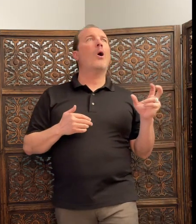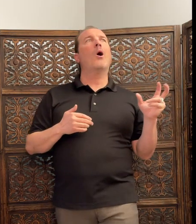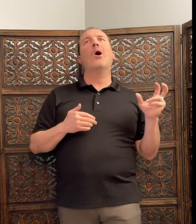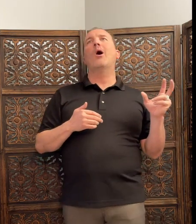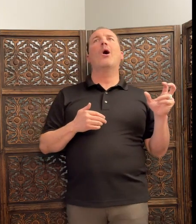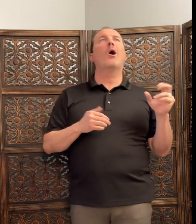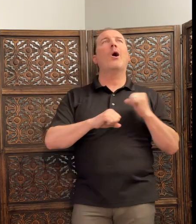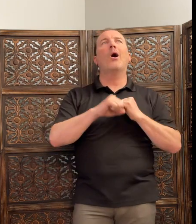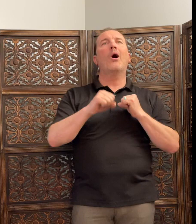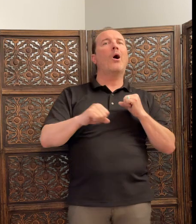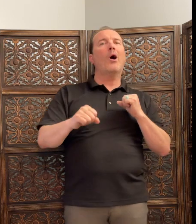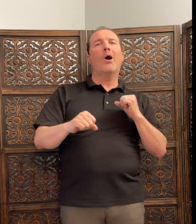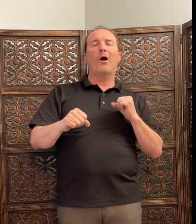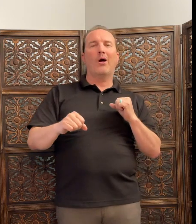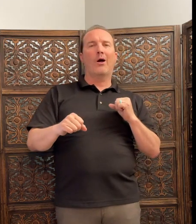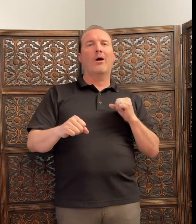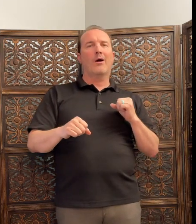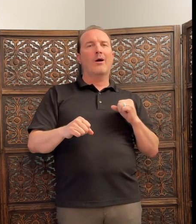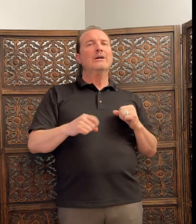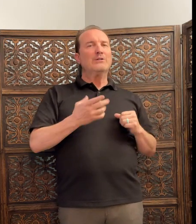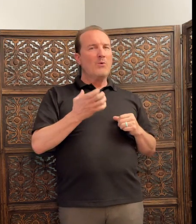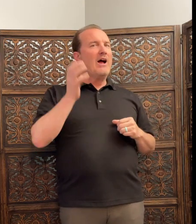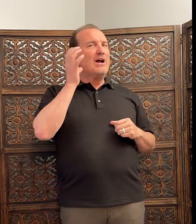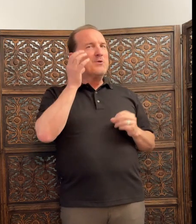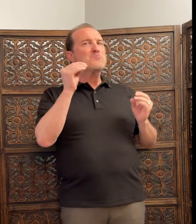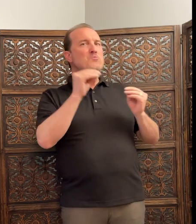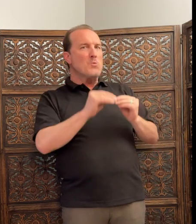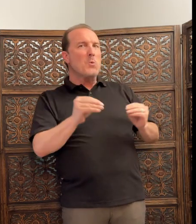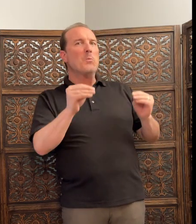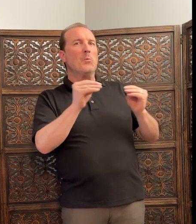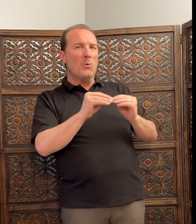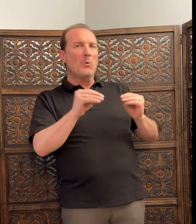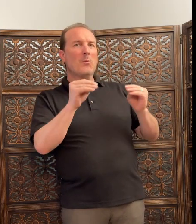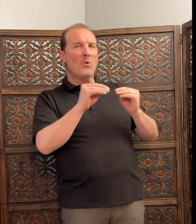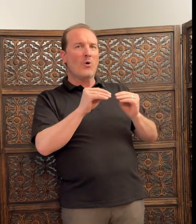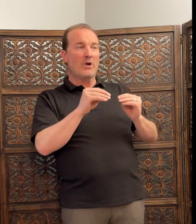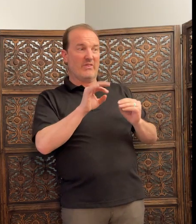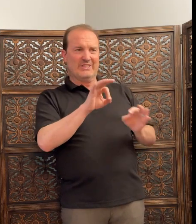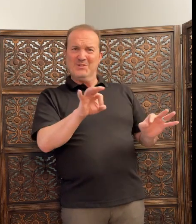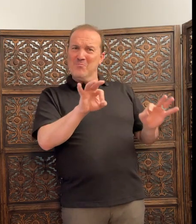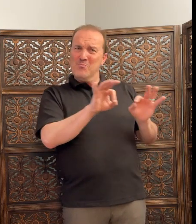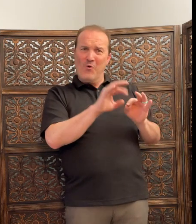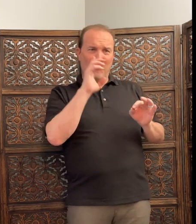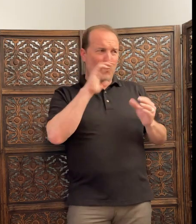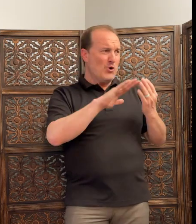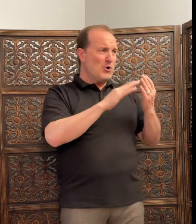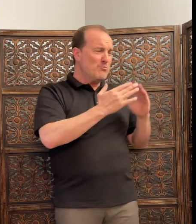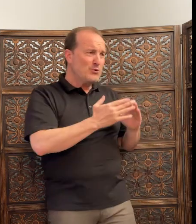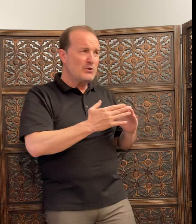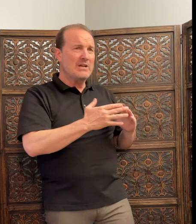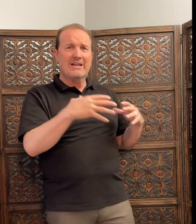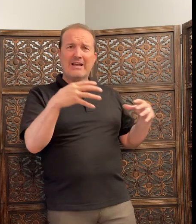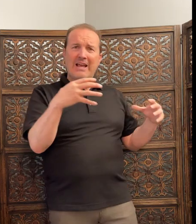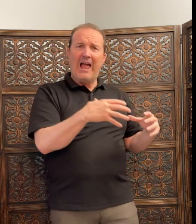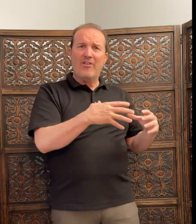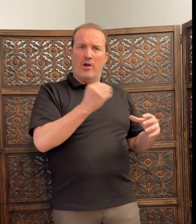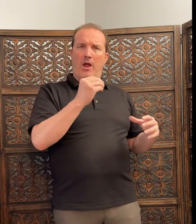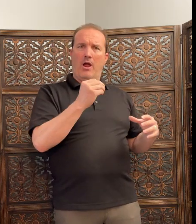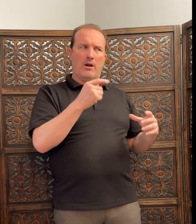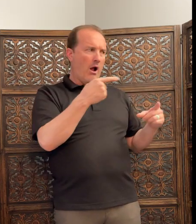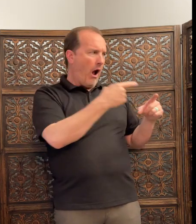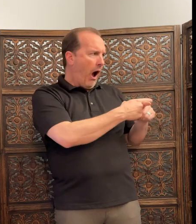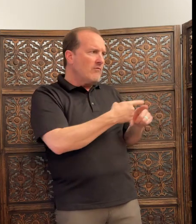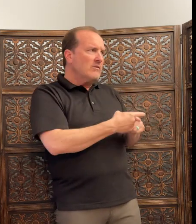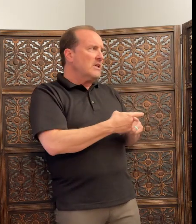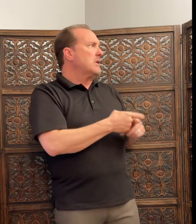more. For Hurston, the porch is an important site for community gathering and an active site for conflict that